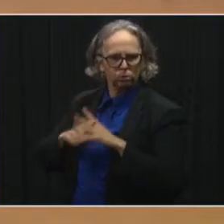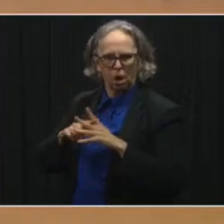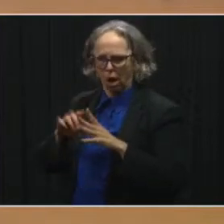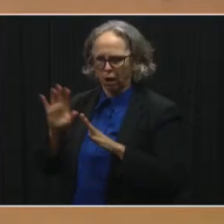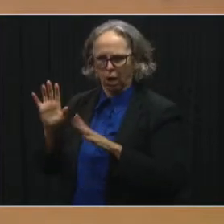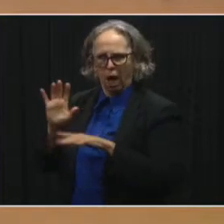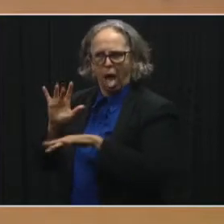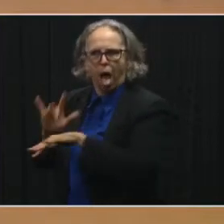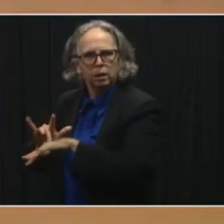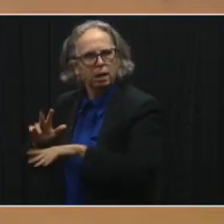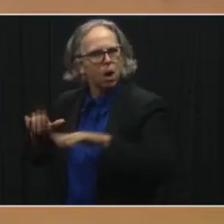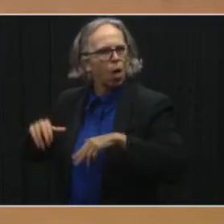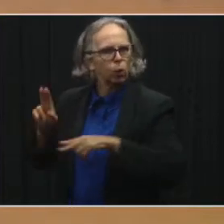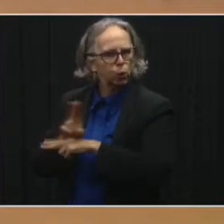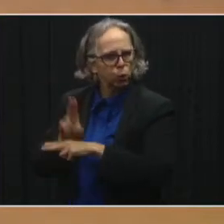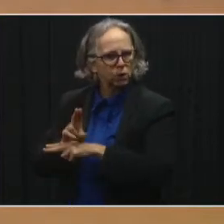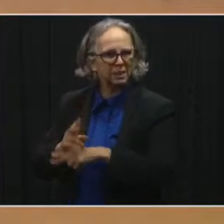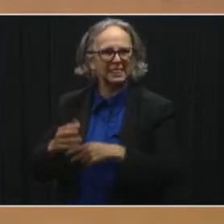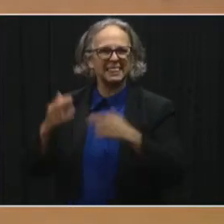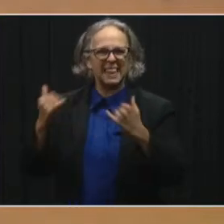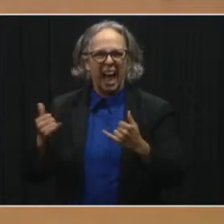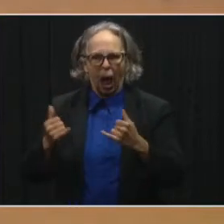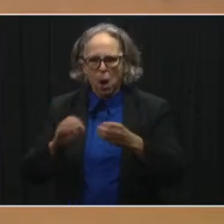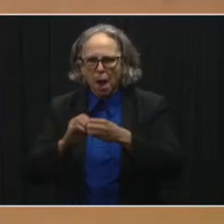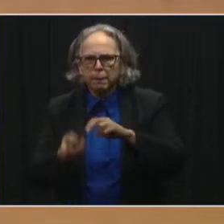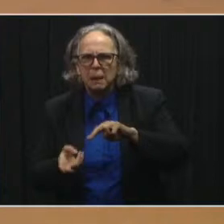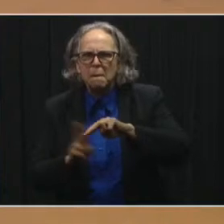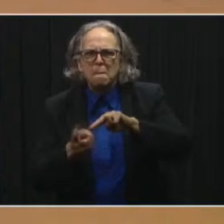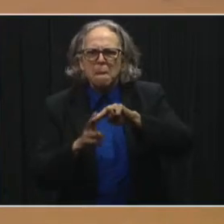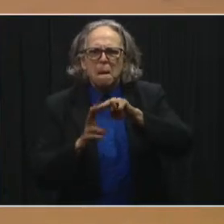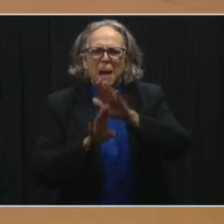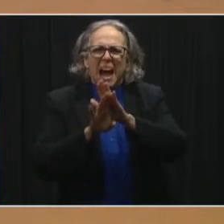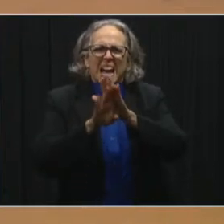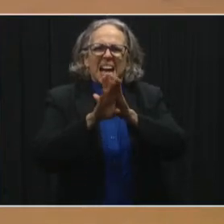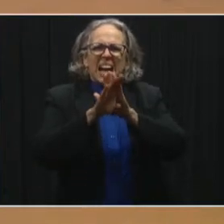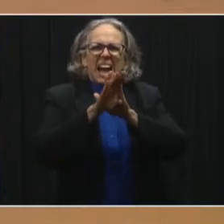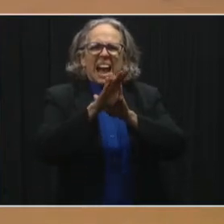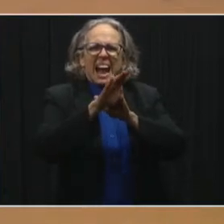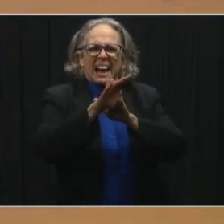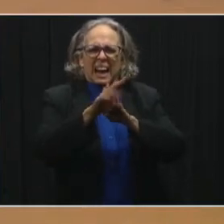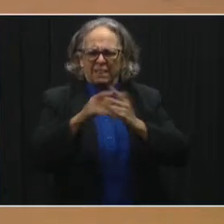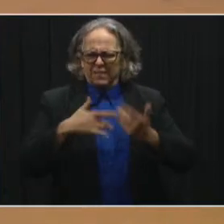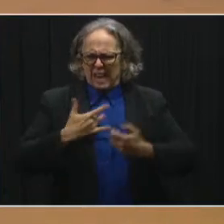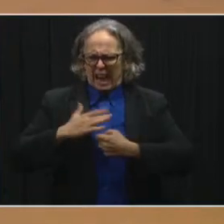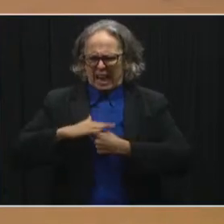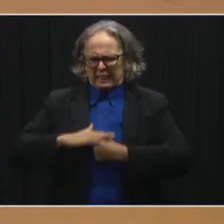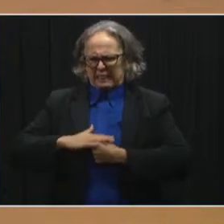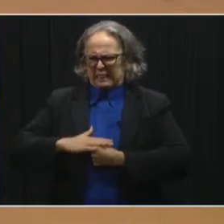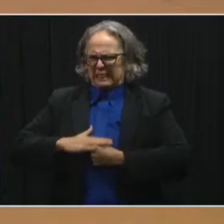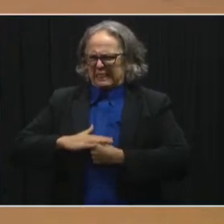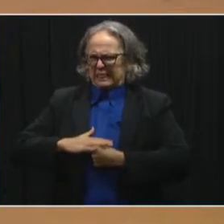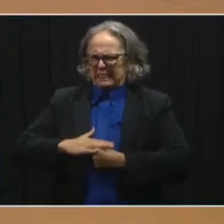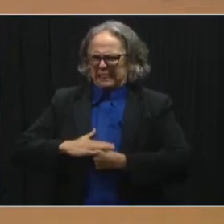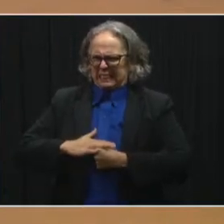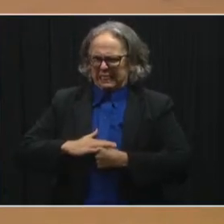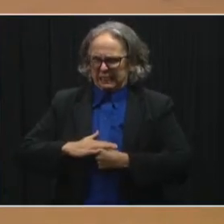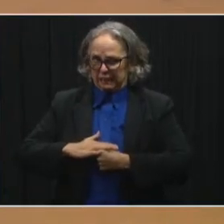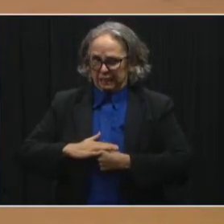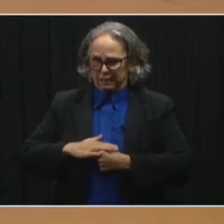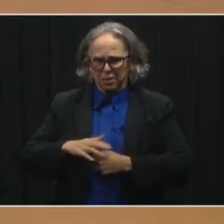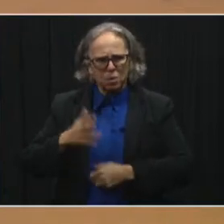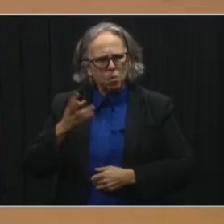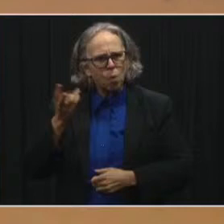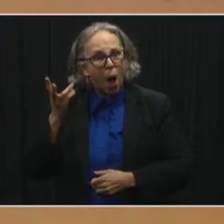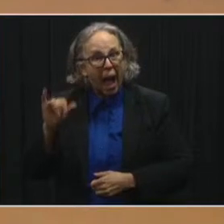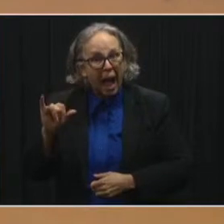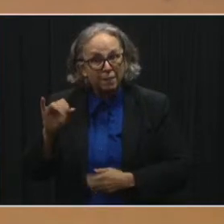the surge this year that we're feeling, not because we have more COVID patients,